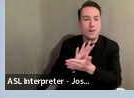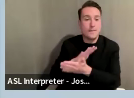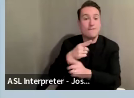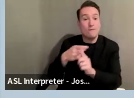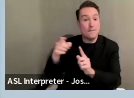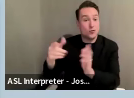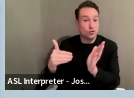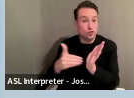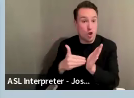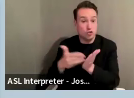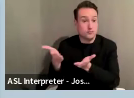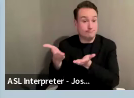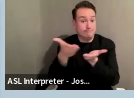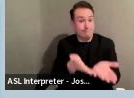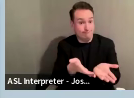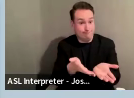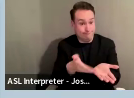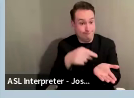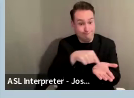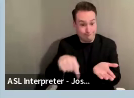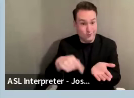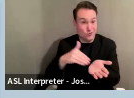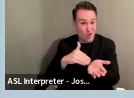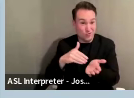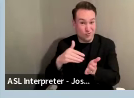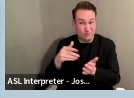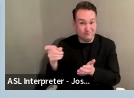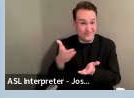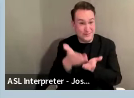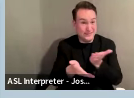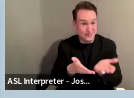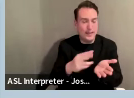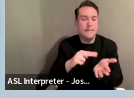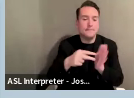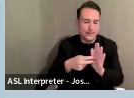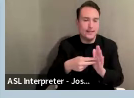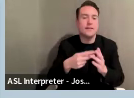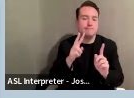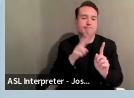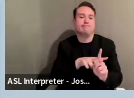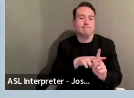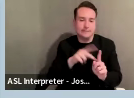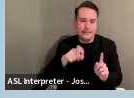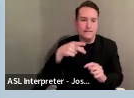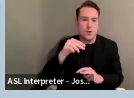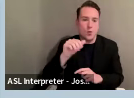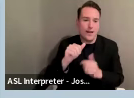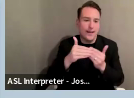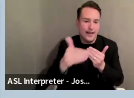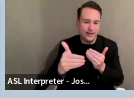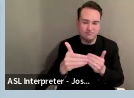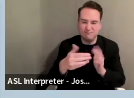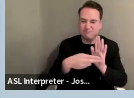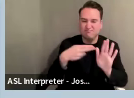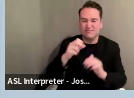be effective. So that's called a springing power of attorney. So you can refine these documents according to your needs